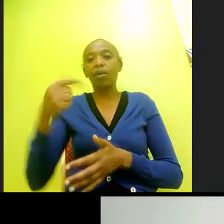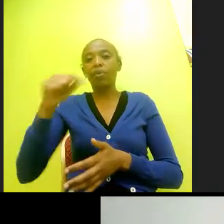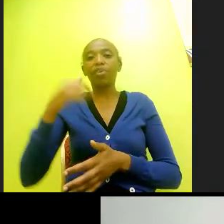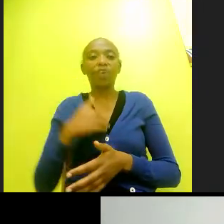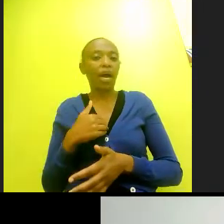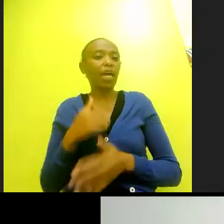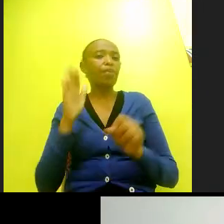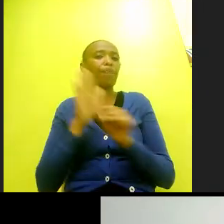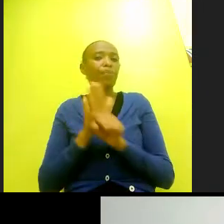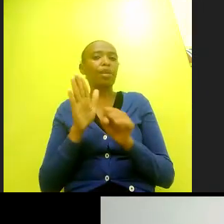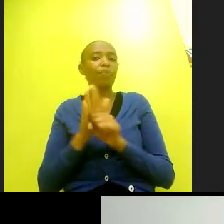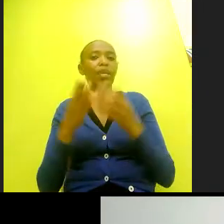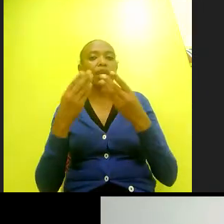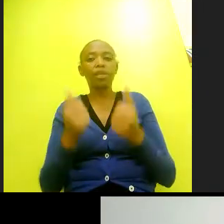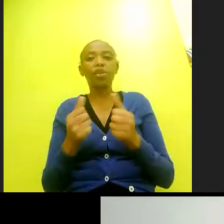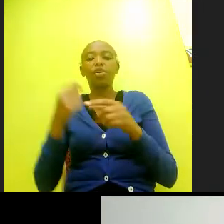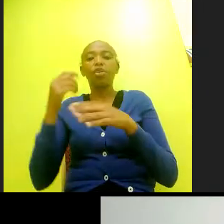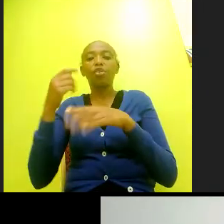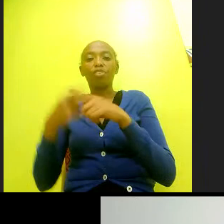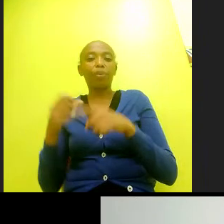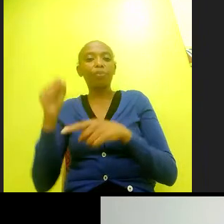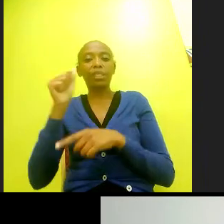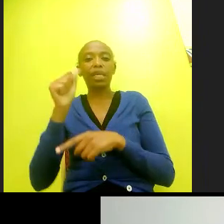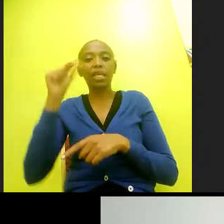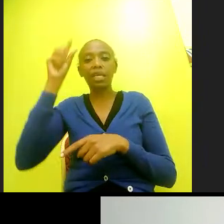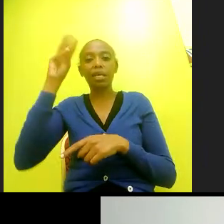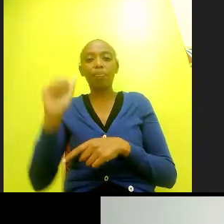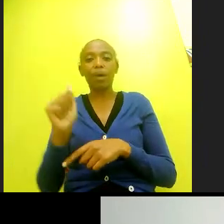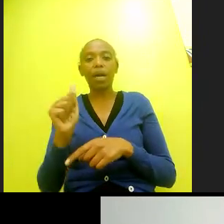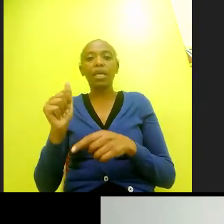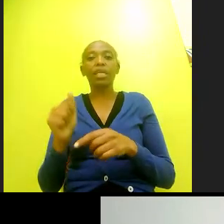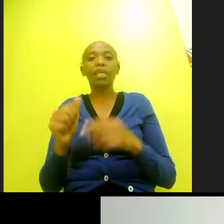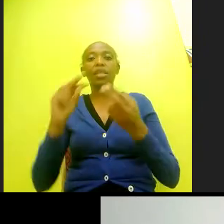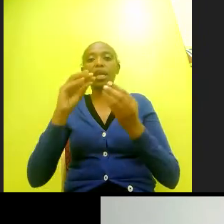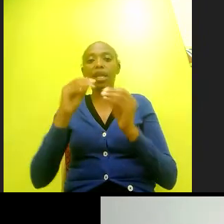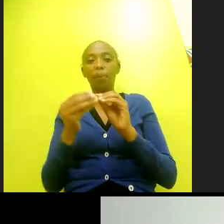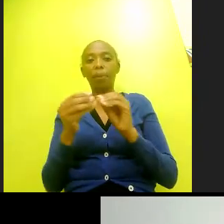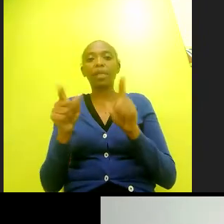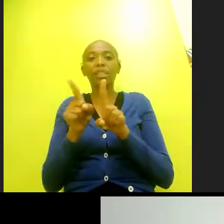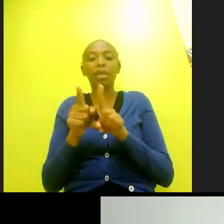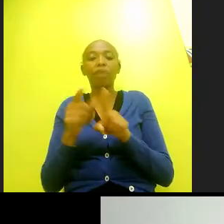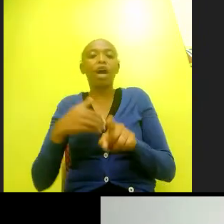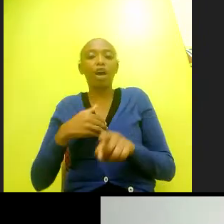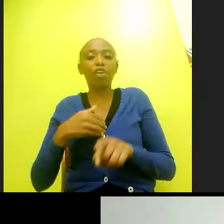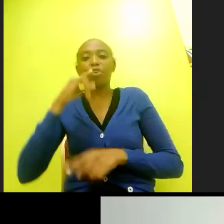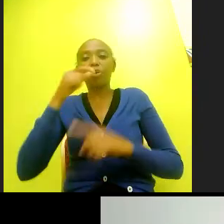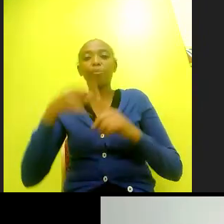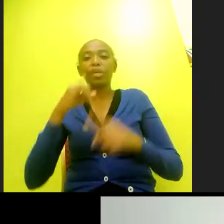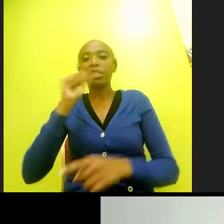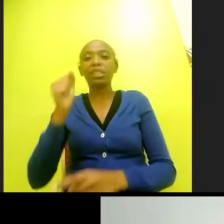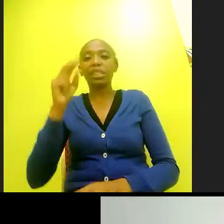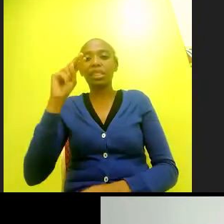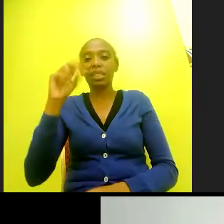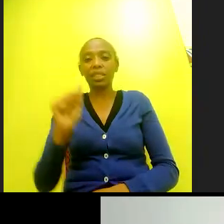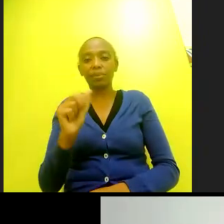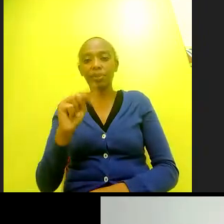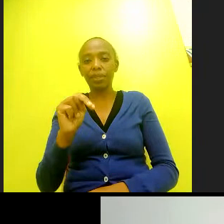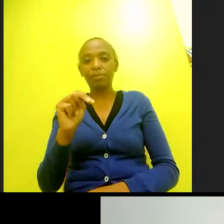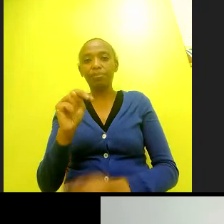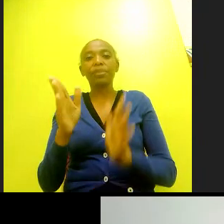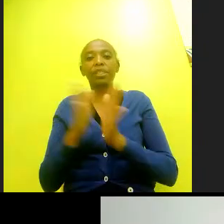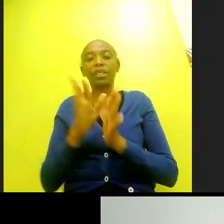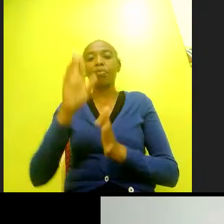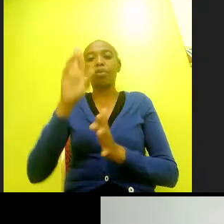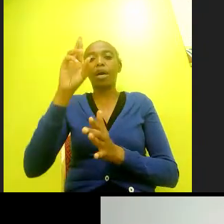from Salima in terms of the statistics. We've had from Jean. We've had from Raquel. We've